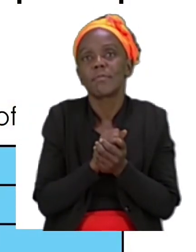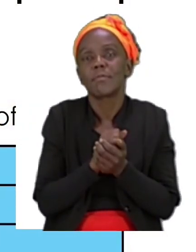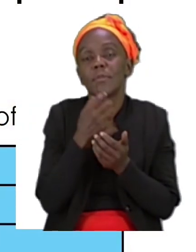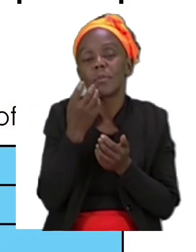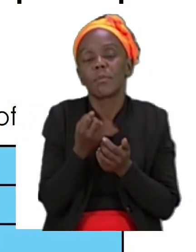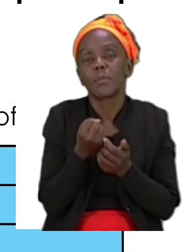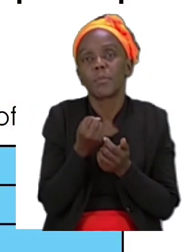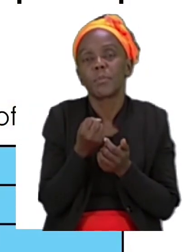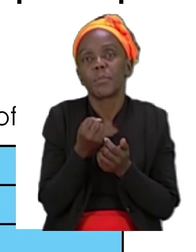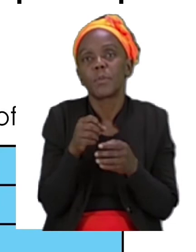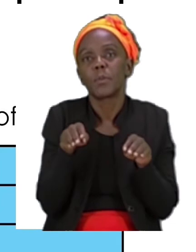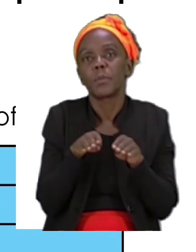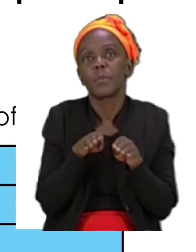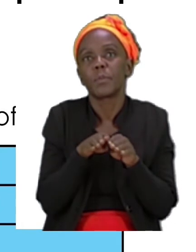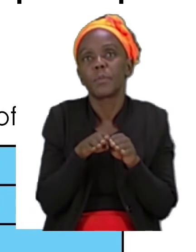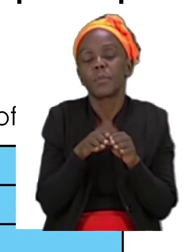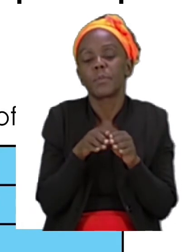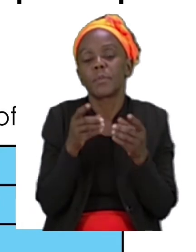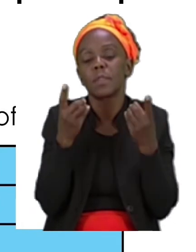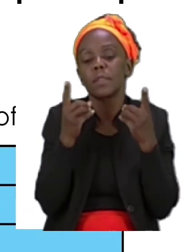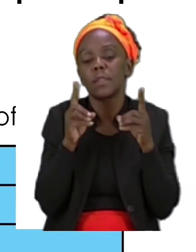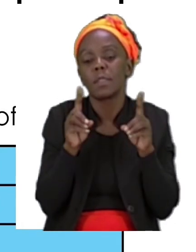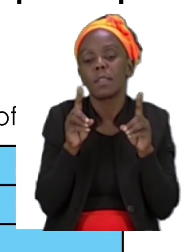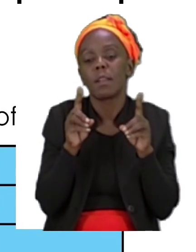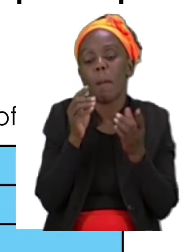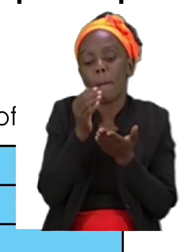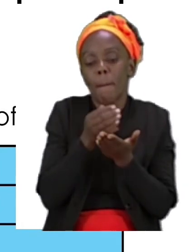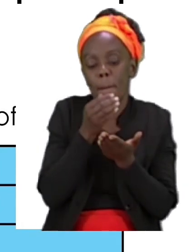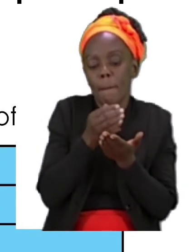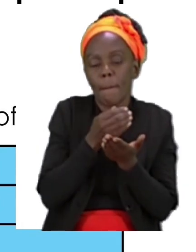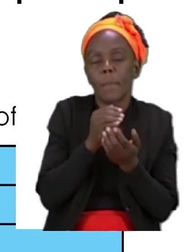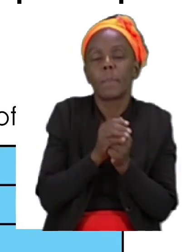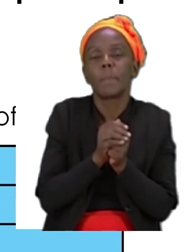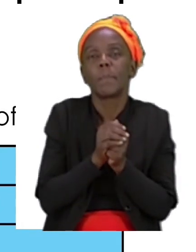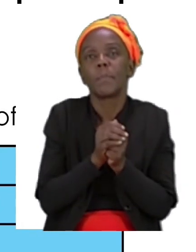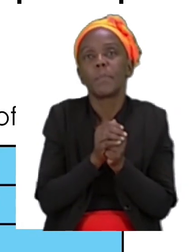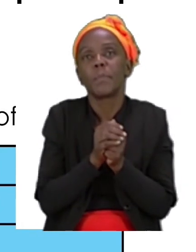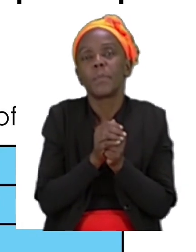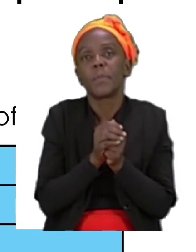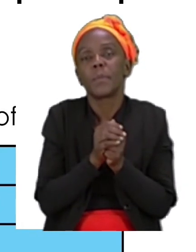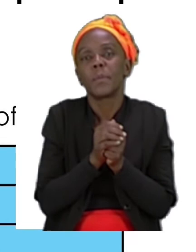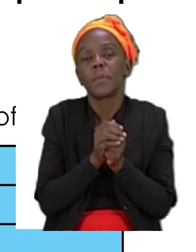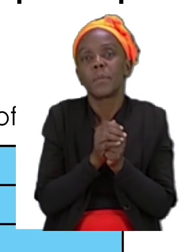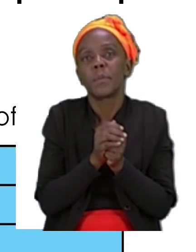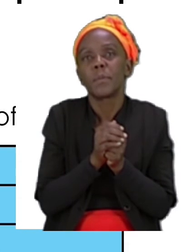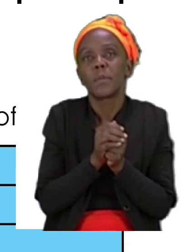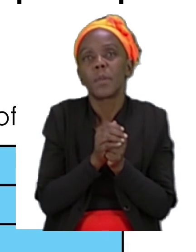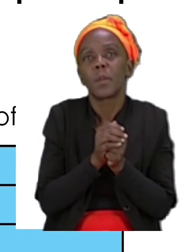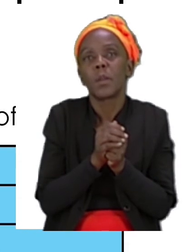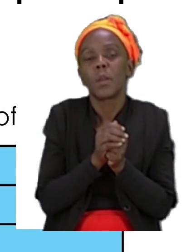going to be doing data handling. Now, data handling is when we come up with a graph